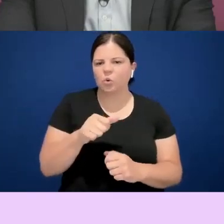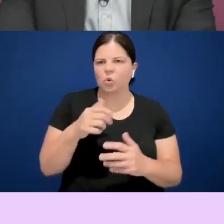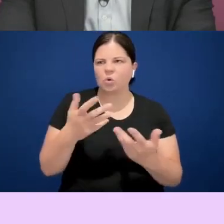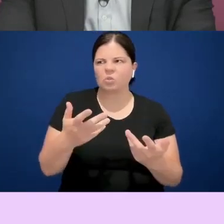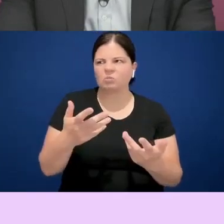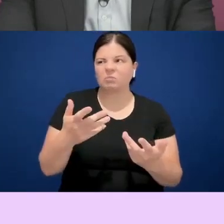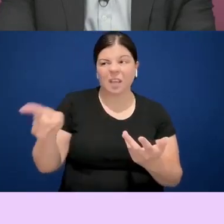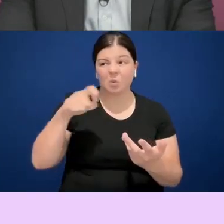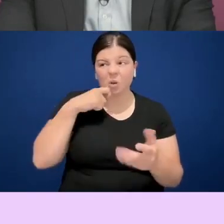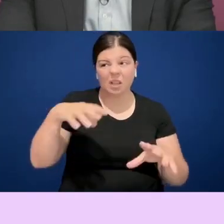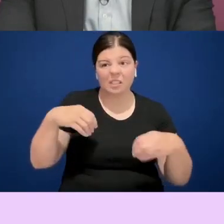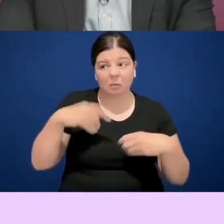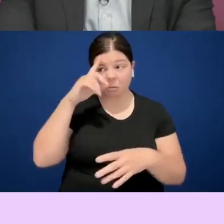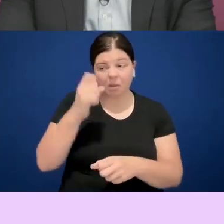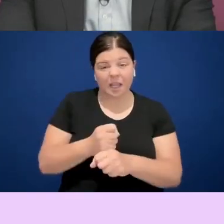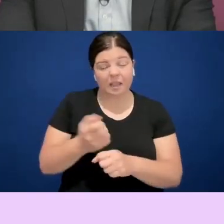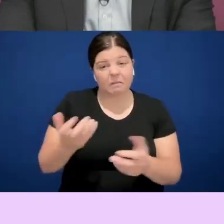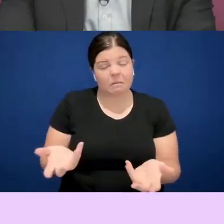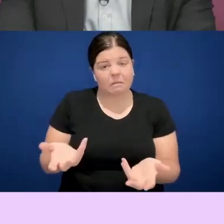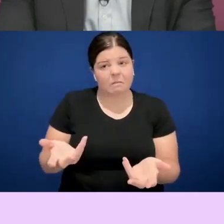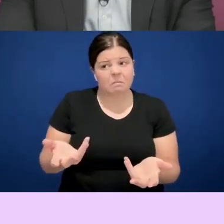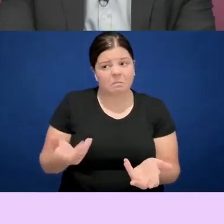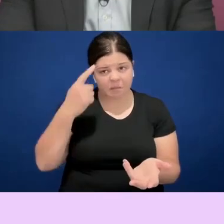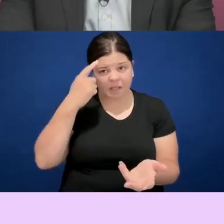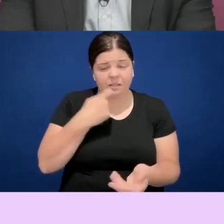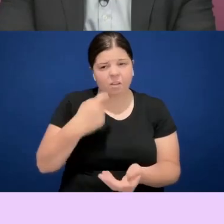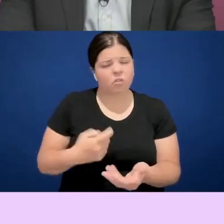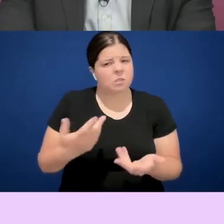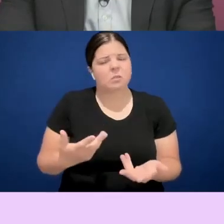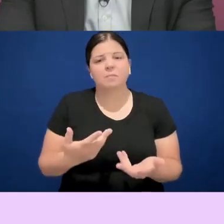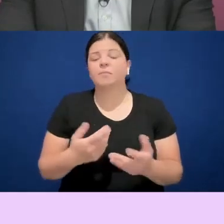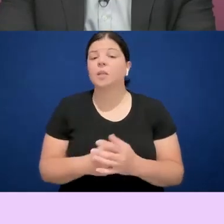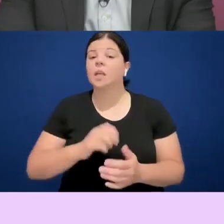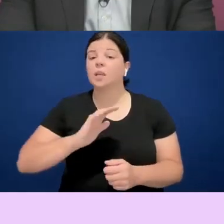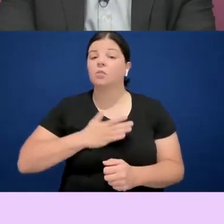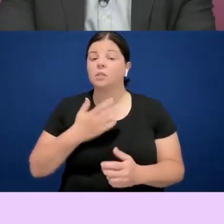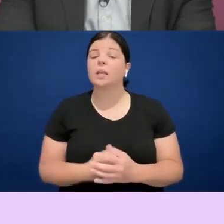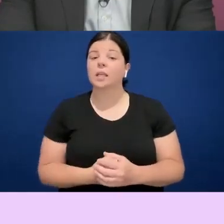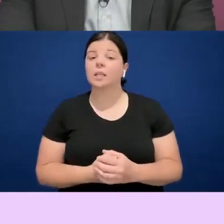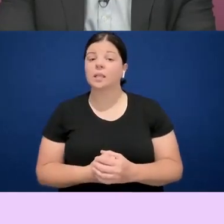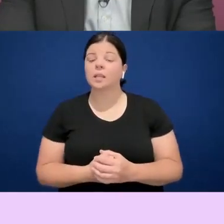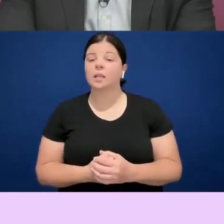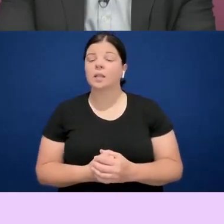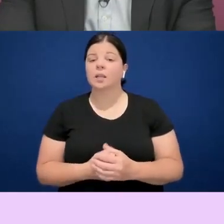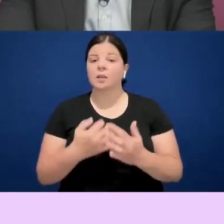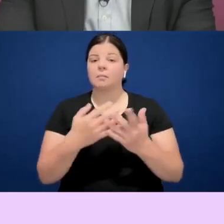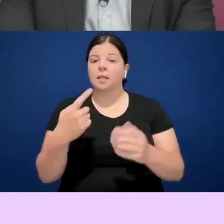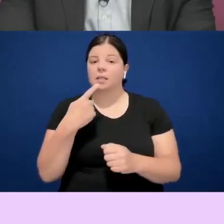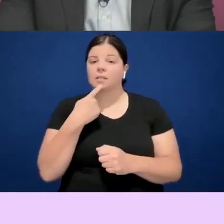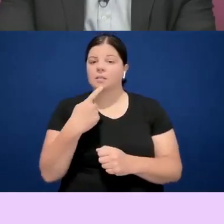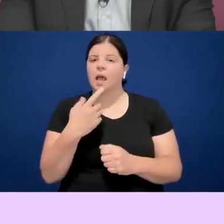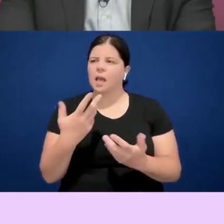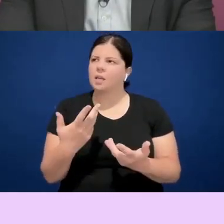taken seriously or not. Interestingly, the proportion who believe reports of corruption or misconduct would be treated as seriously